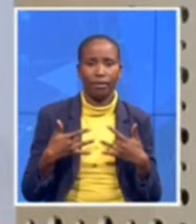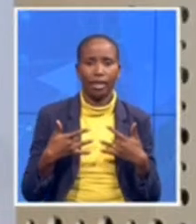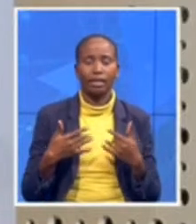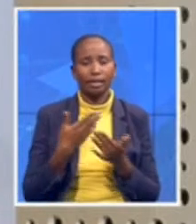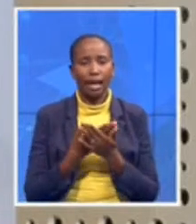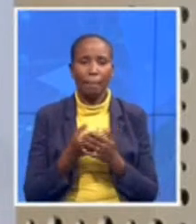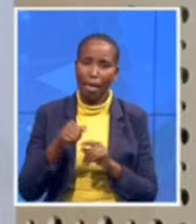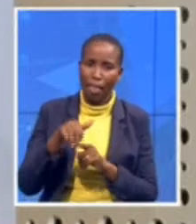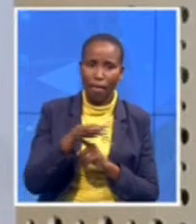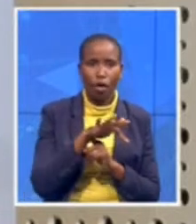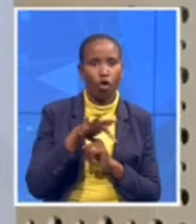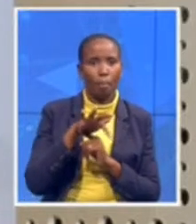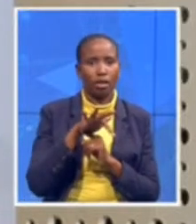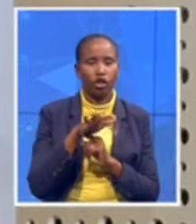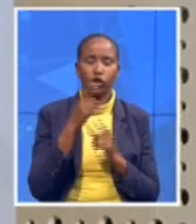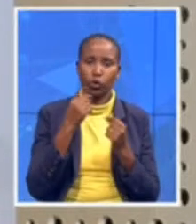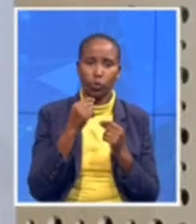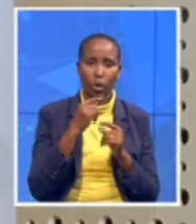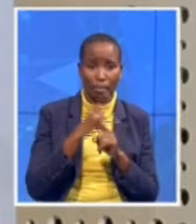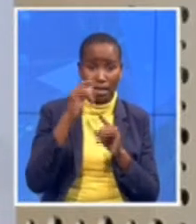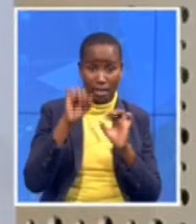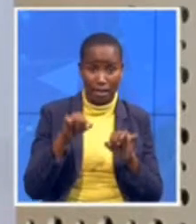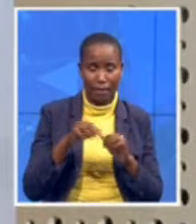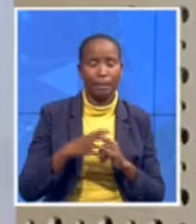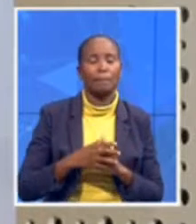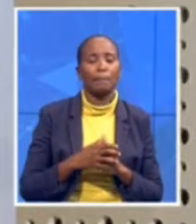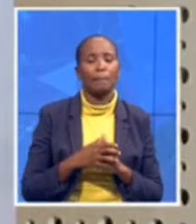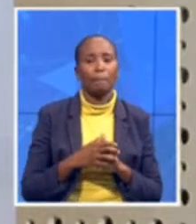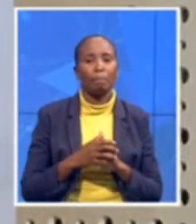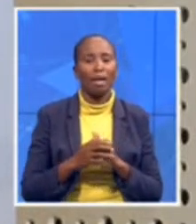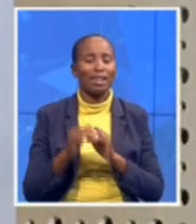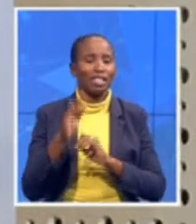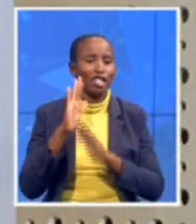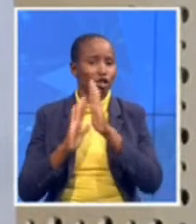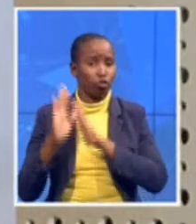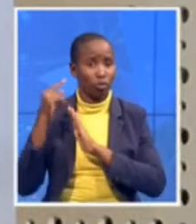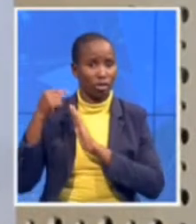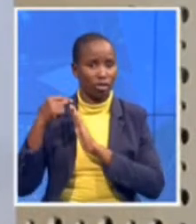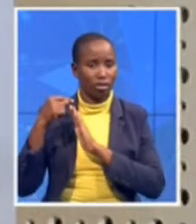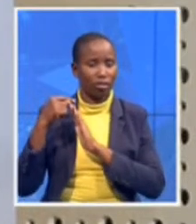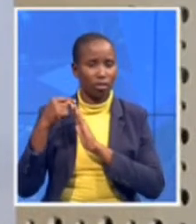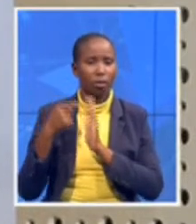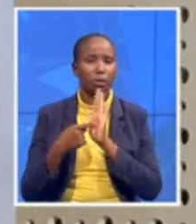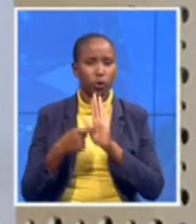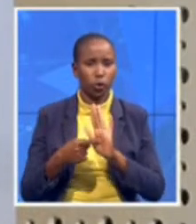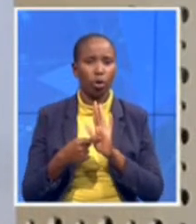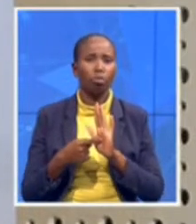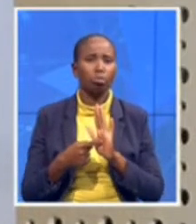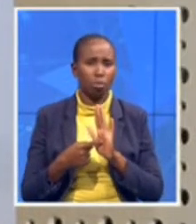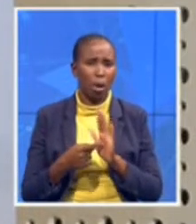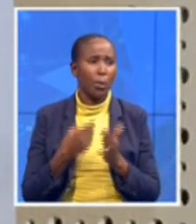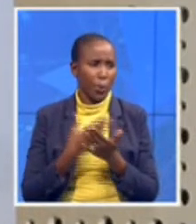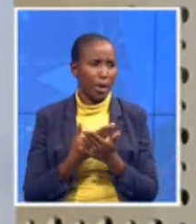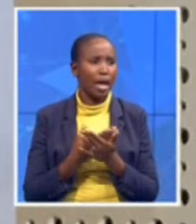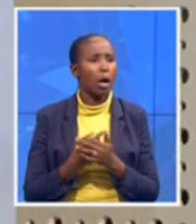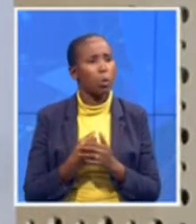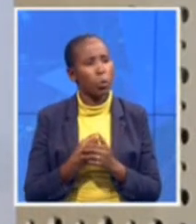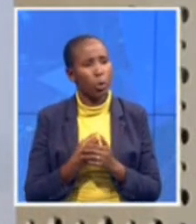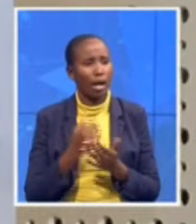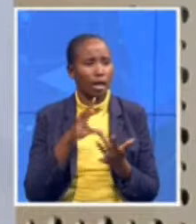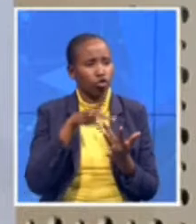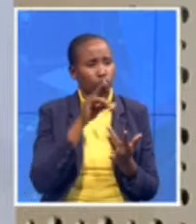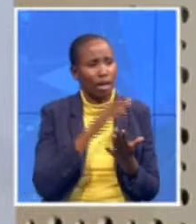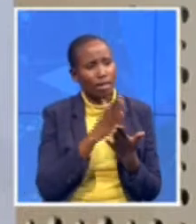History has shown that we often are willing to sacrifice in the name of advancement. At the start of the second